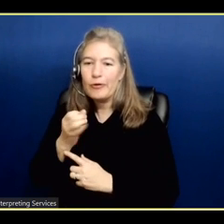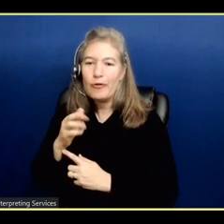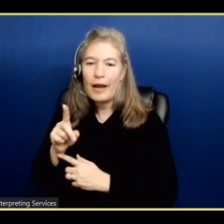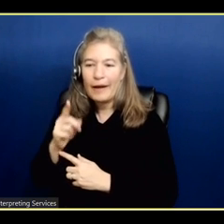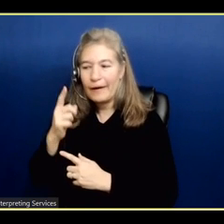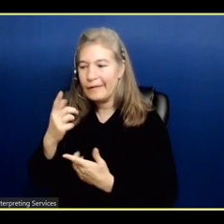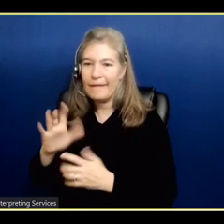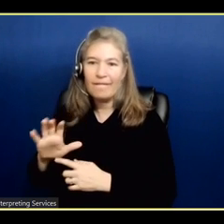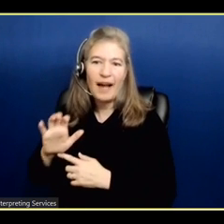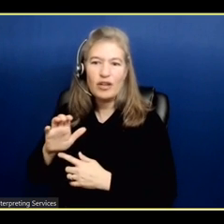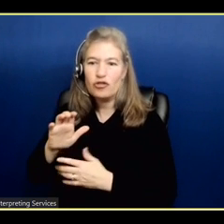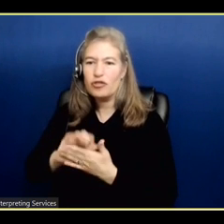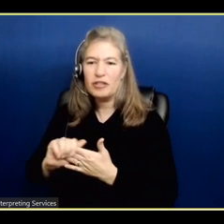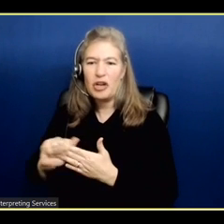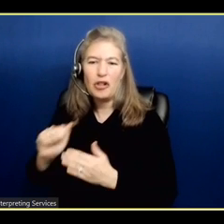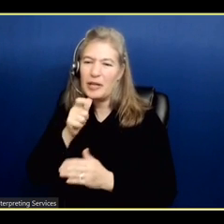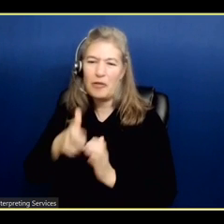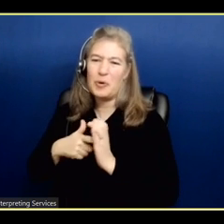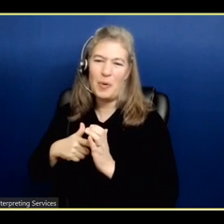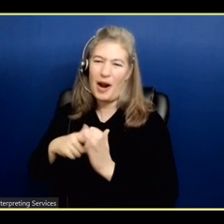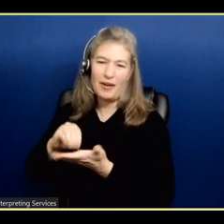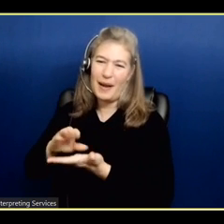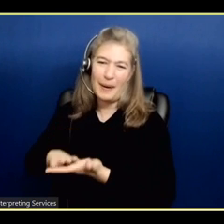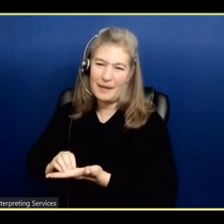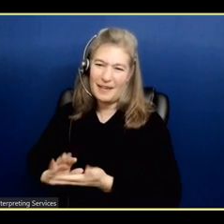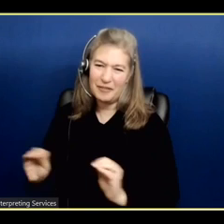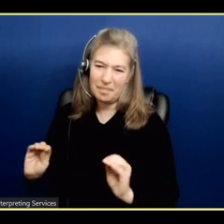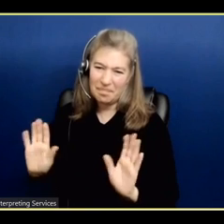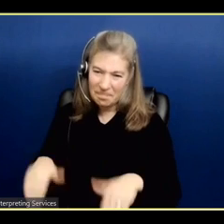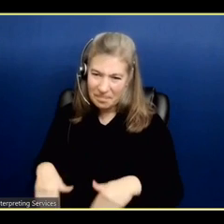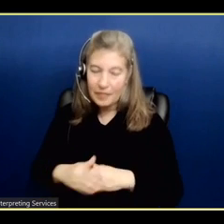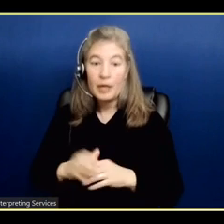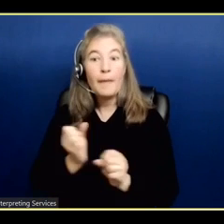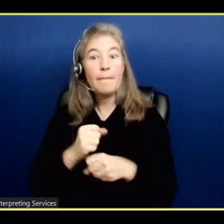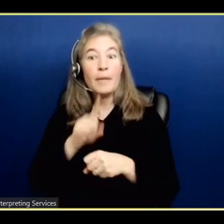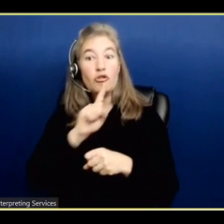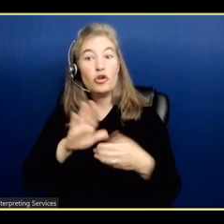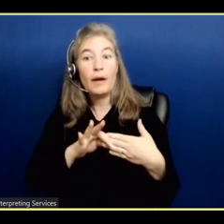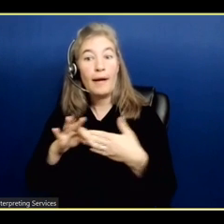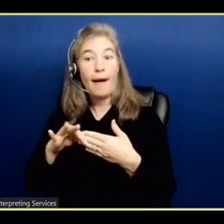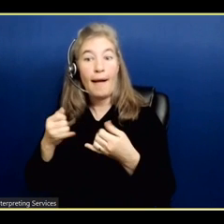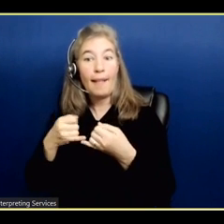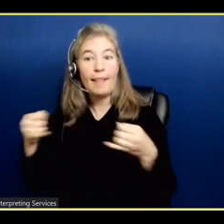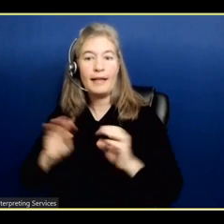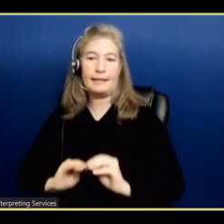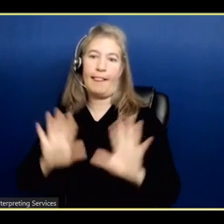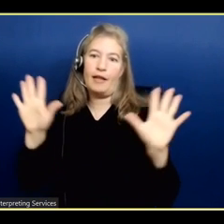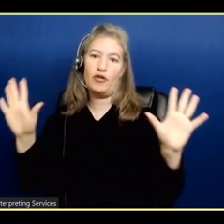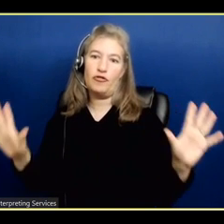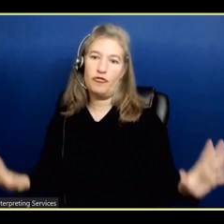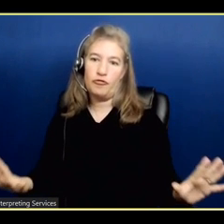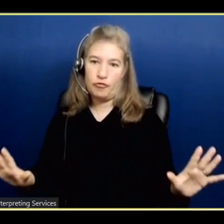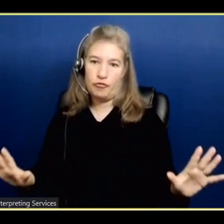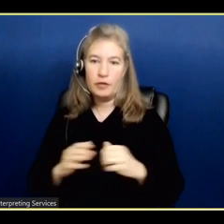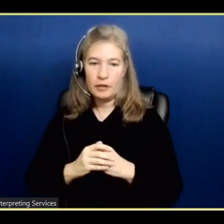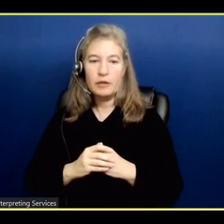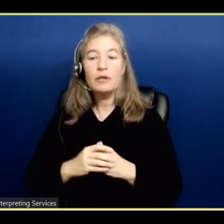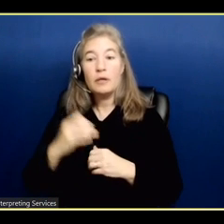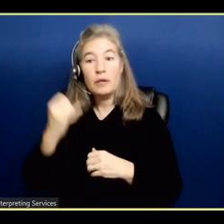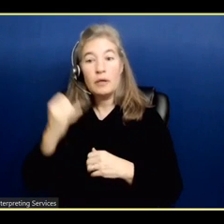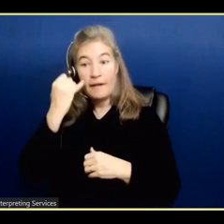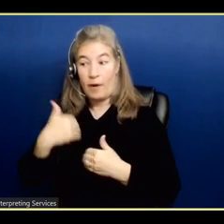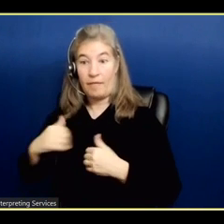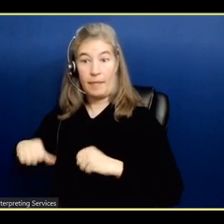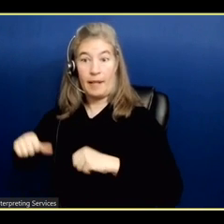for documentation. Make the guidelines crystal clear. And if you have the bandwidth, set up a separate email